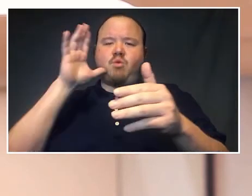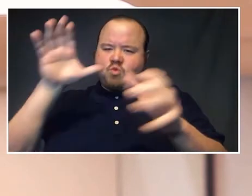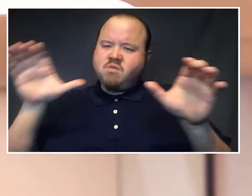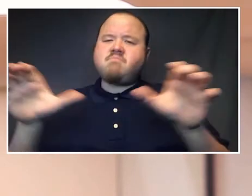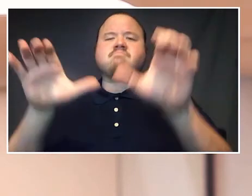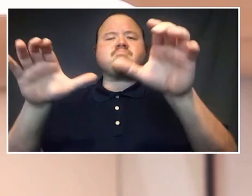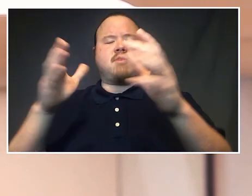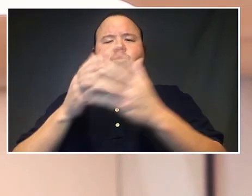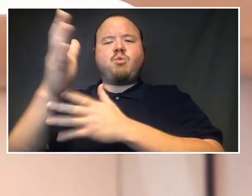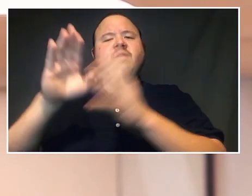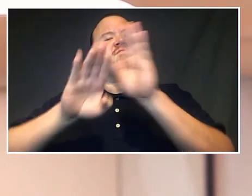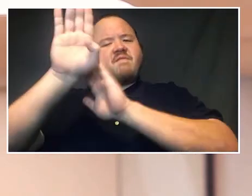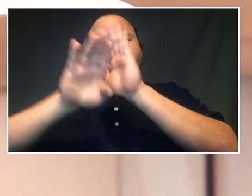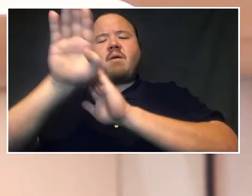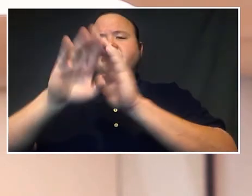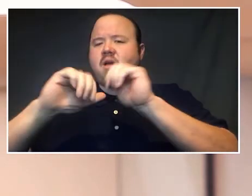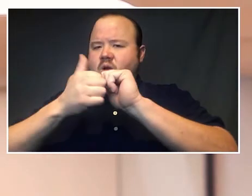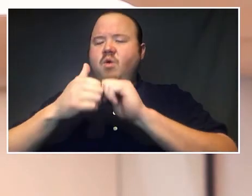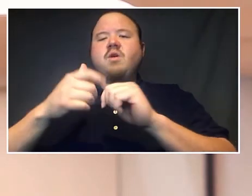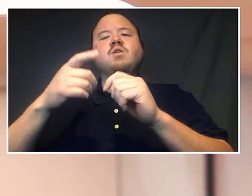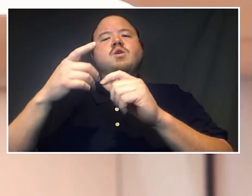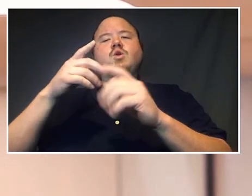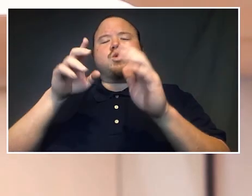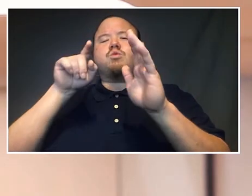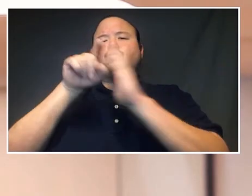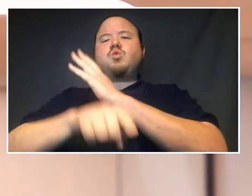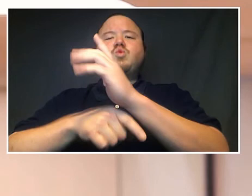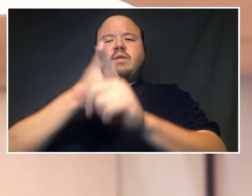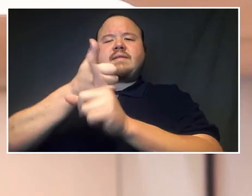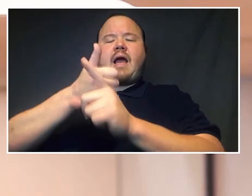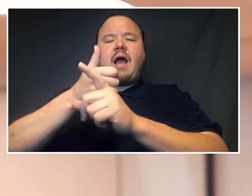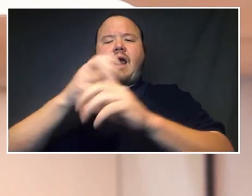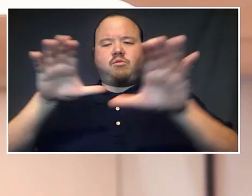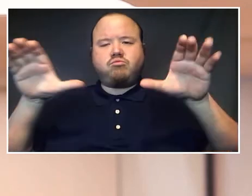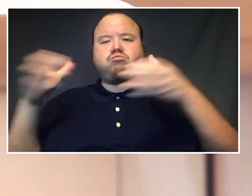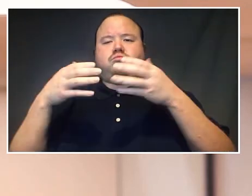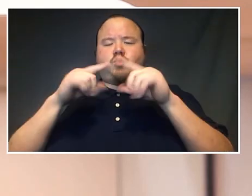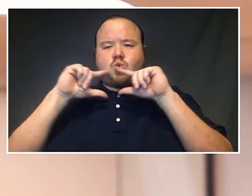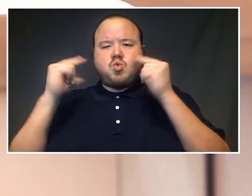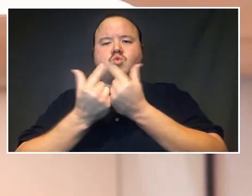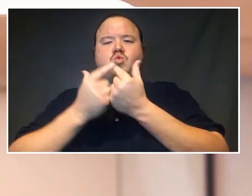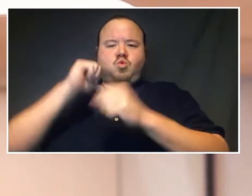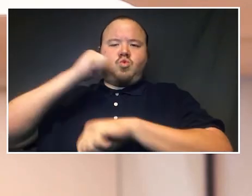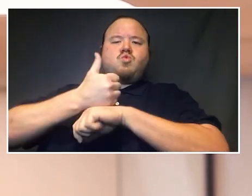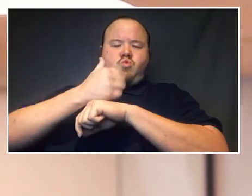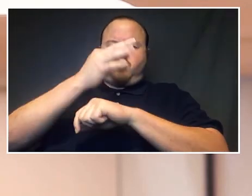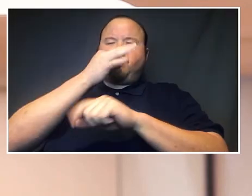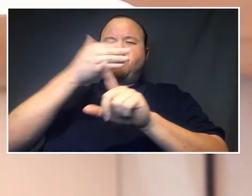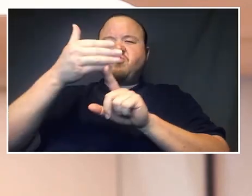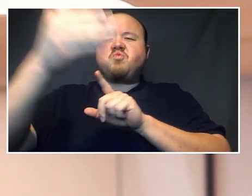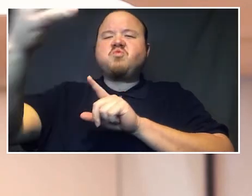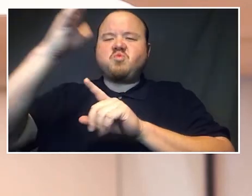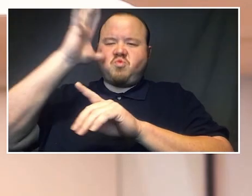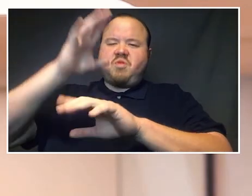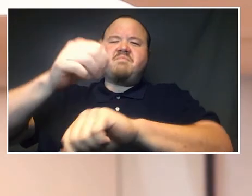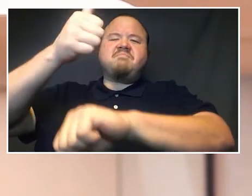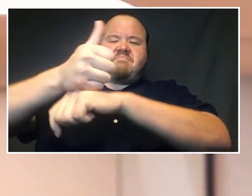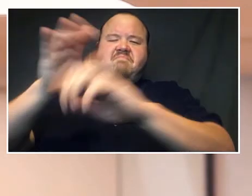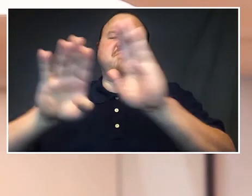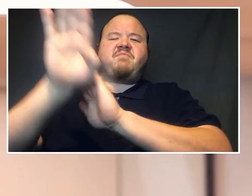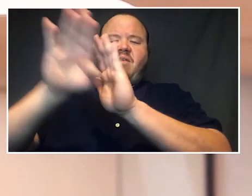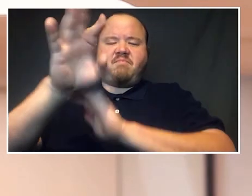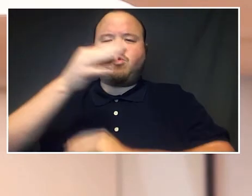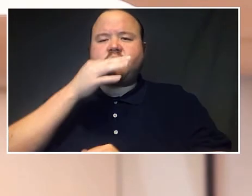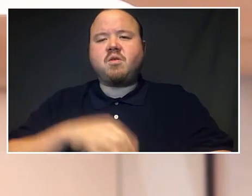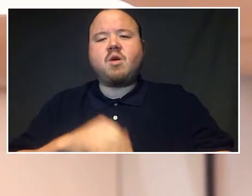through the development of a Suicide Prevention Coalition. We will be developing that coalition in the coming fiscal year. We've